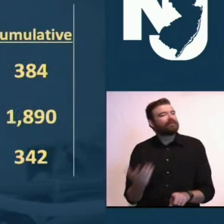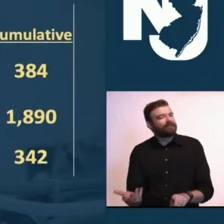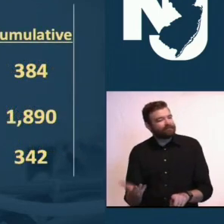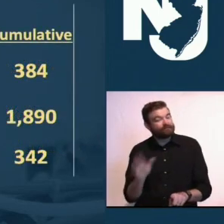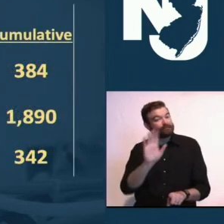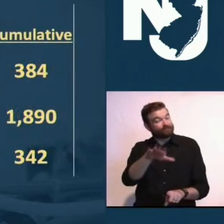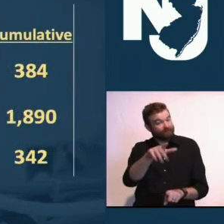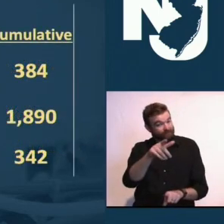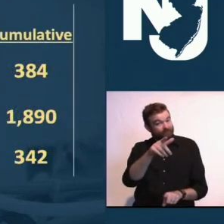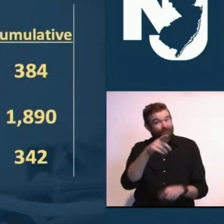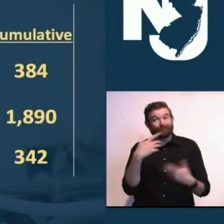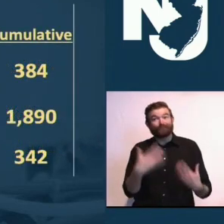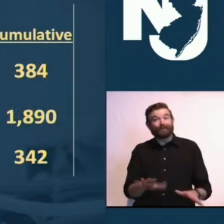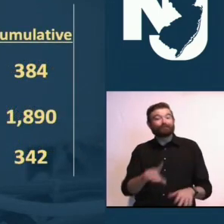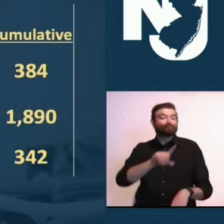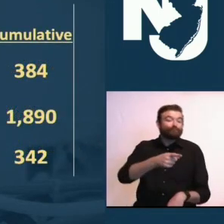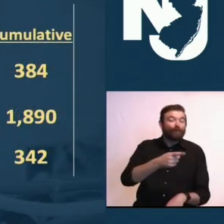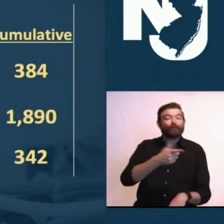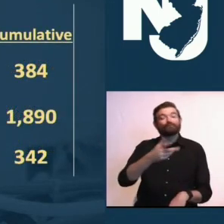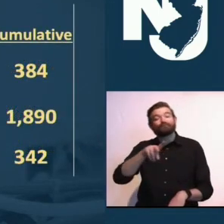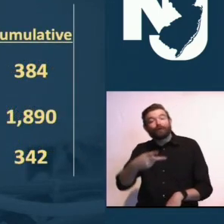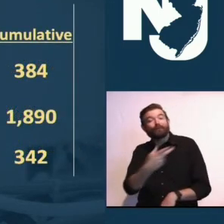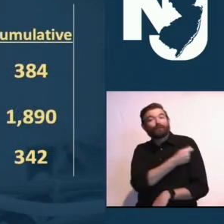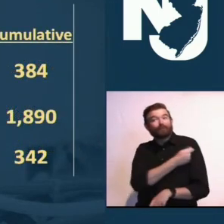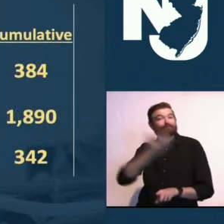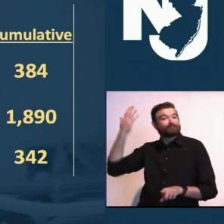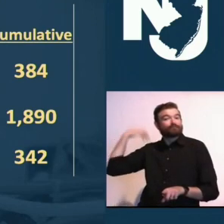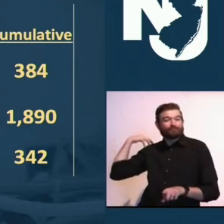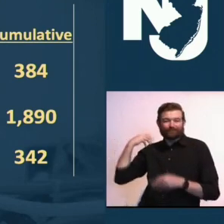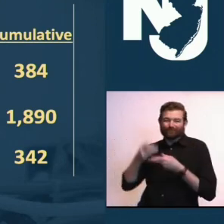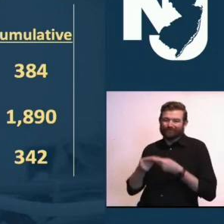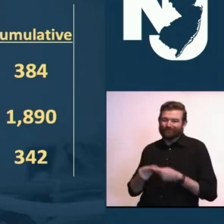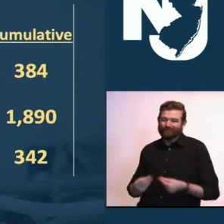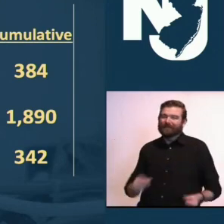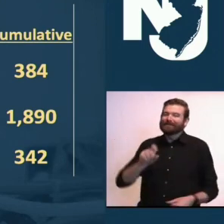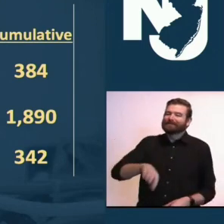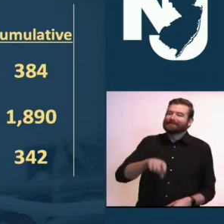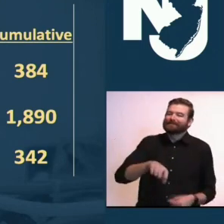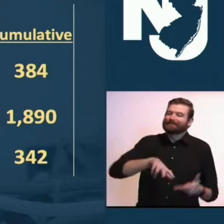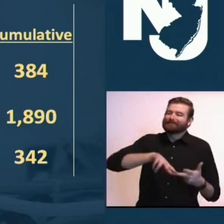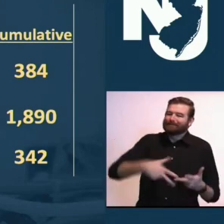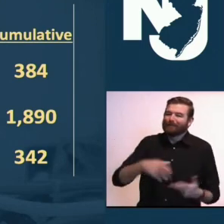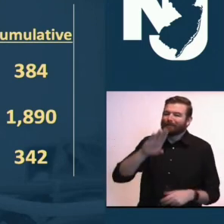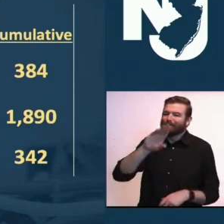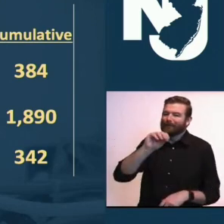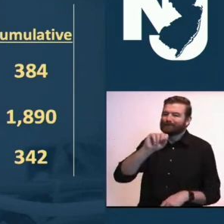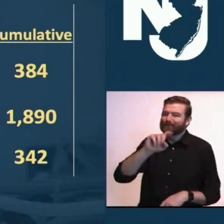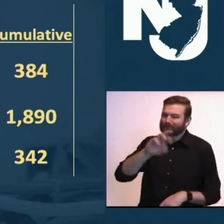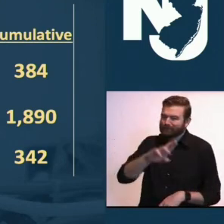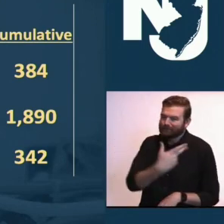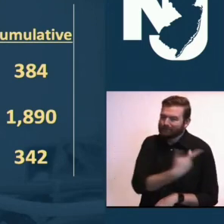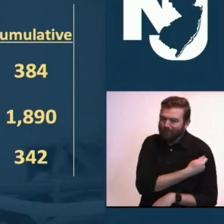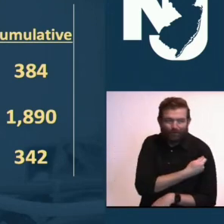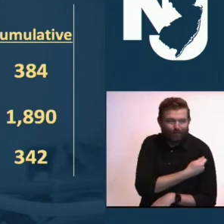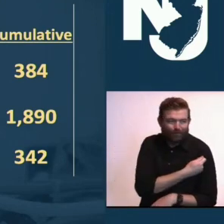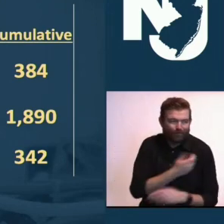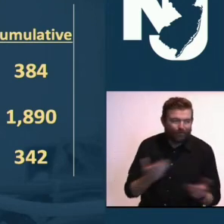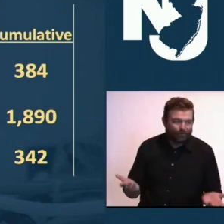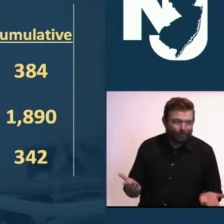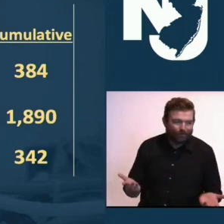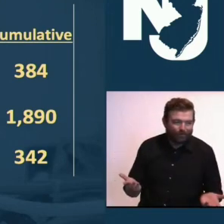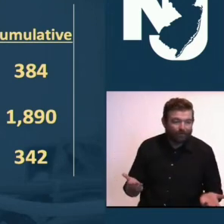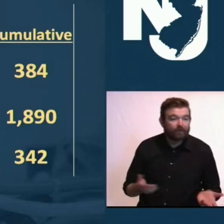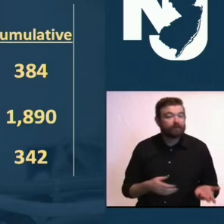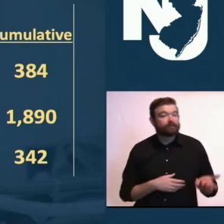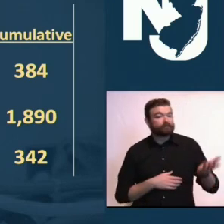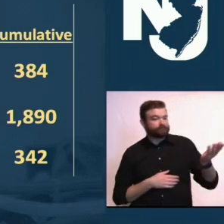relevant today, given you'll see the column. The week that we added is a week where we didn't have a whole lot of kids in school,